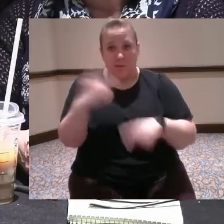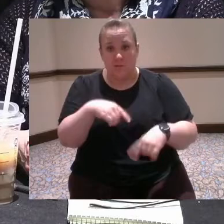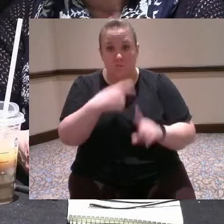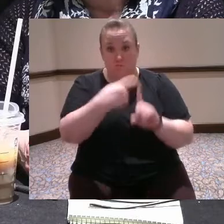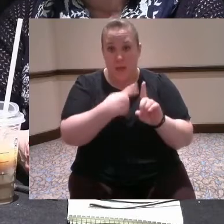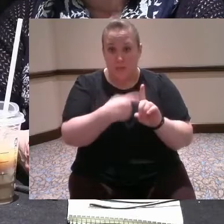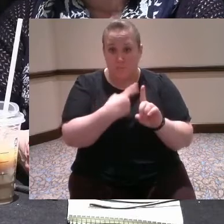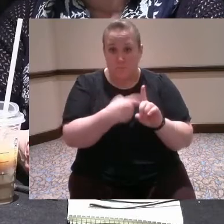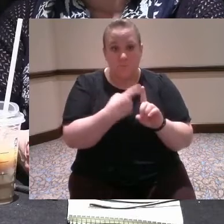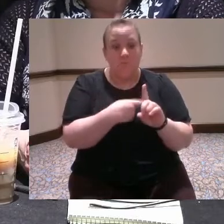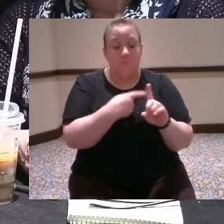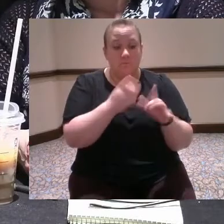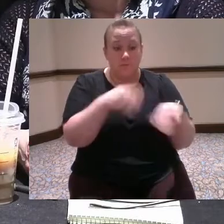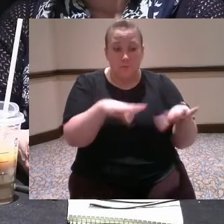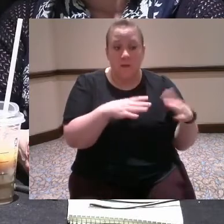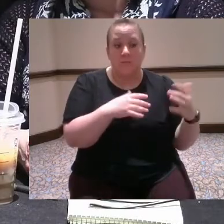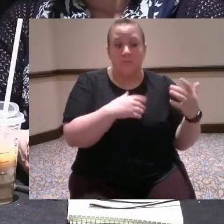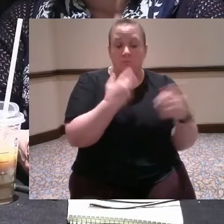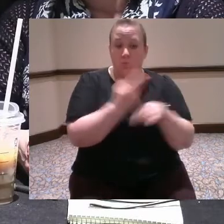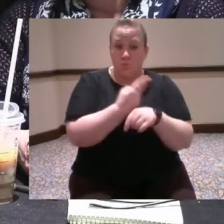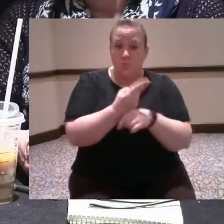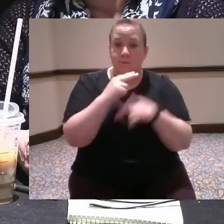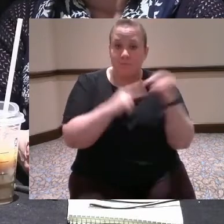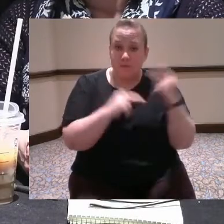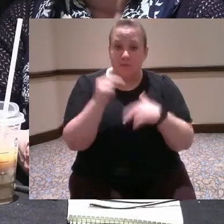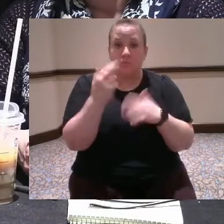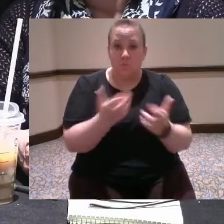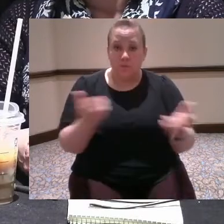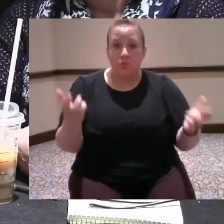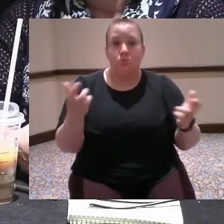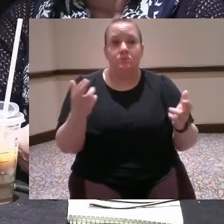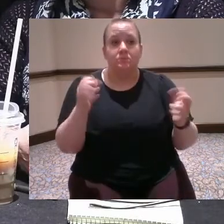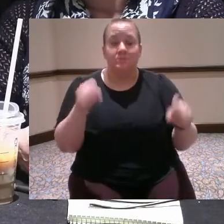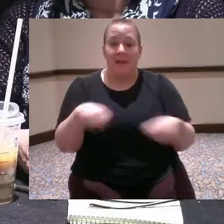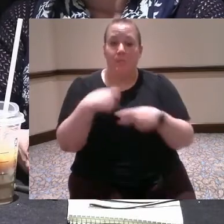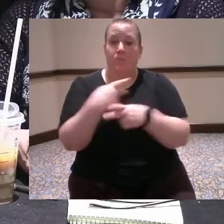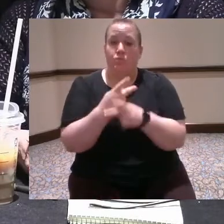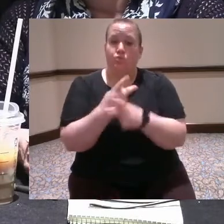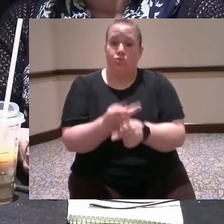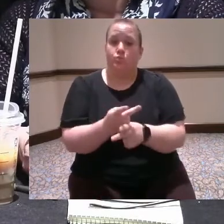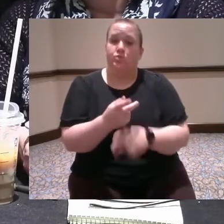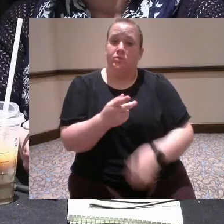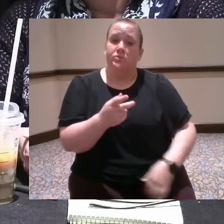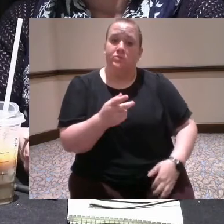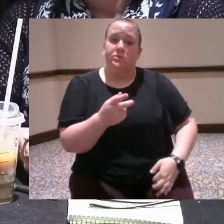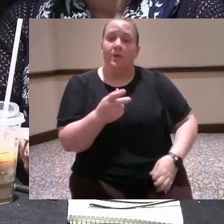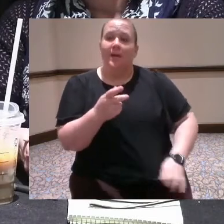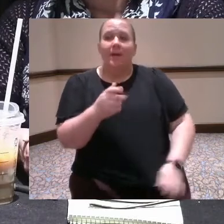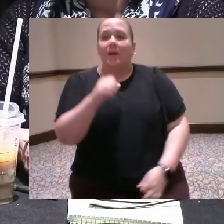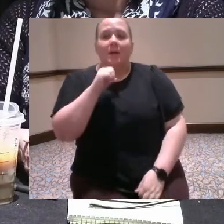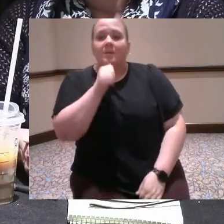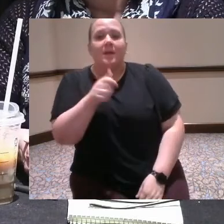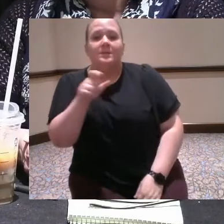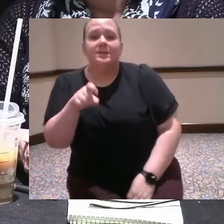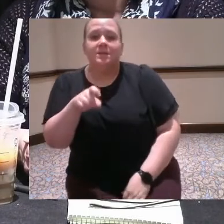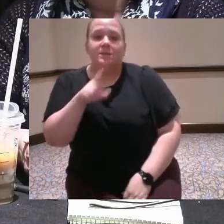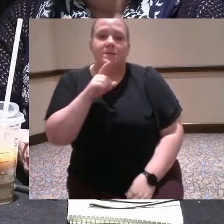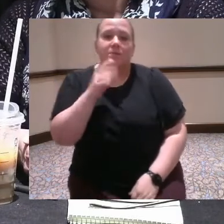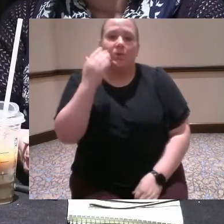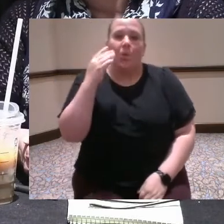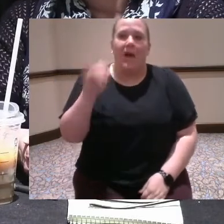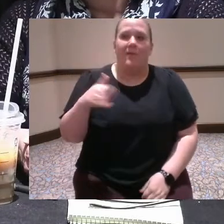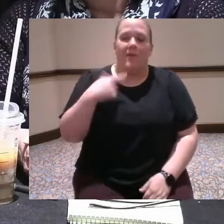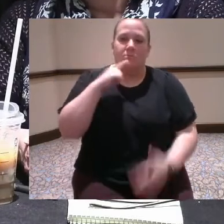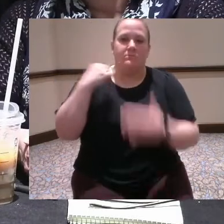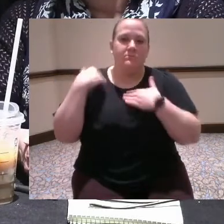rent our space, to use our facilities and resources to produce, and to not necessarily take on the burden